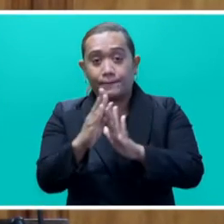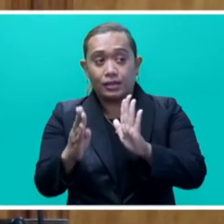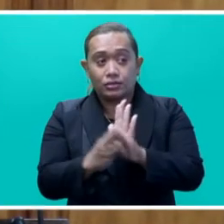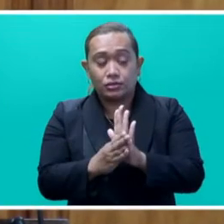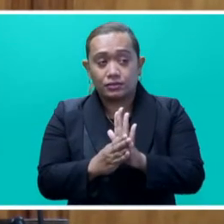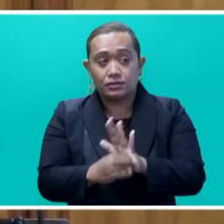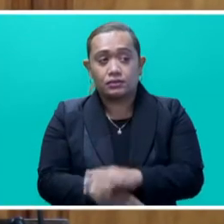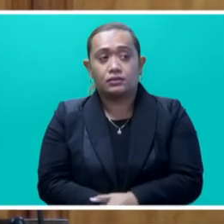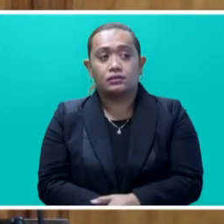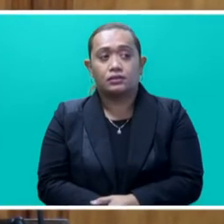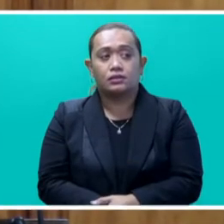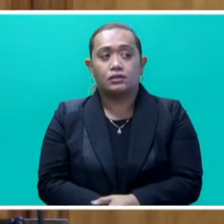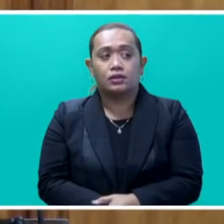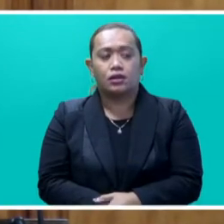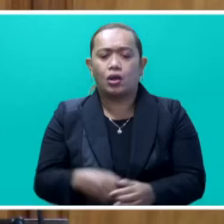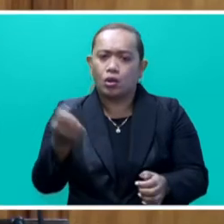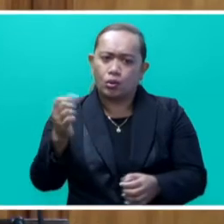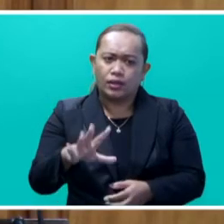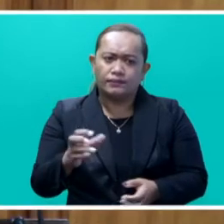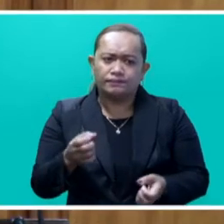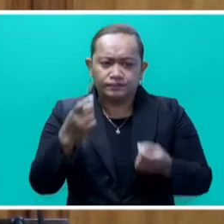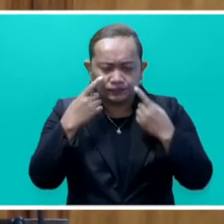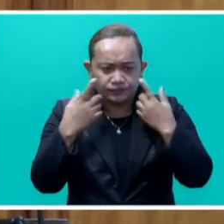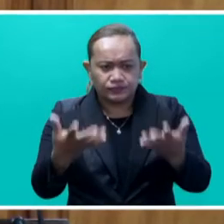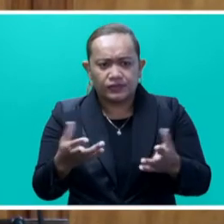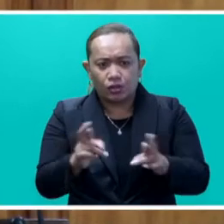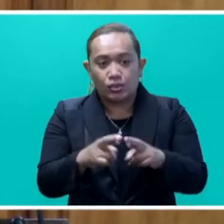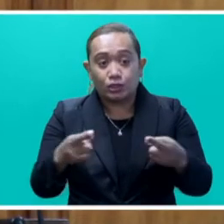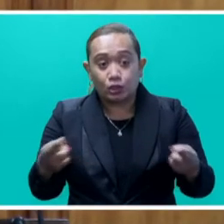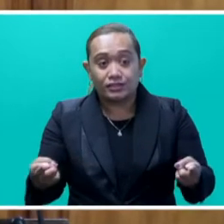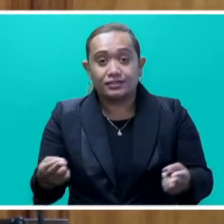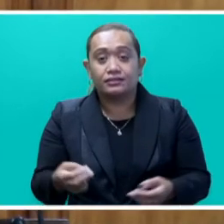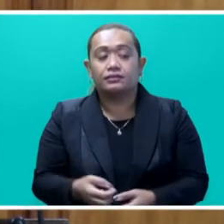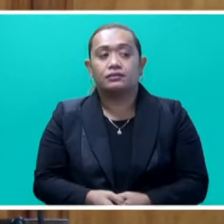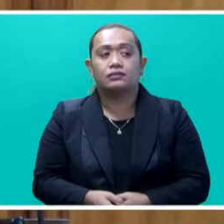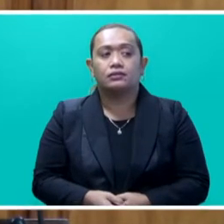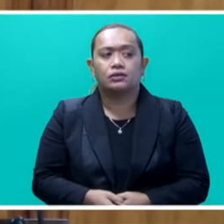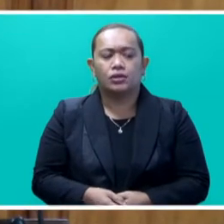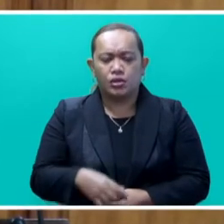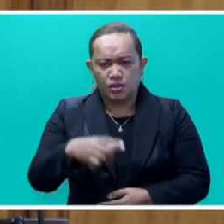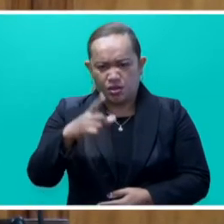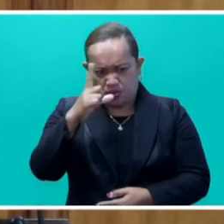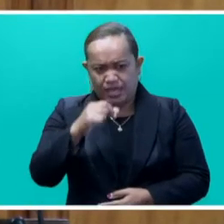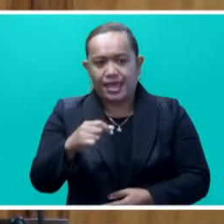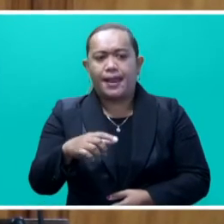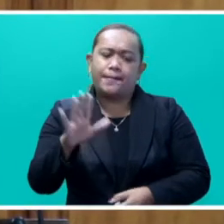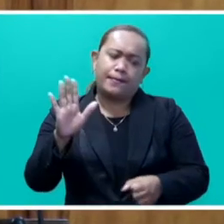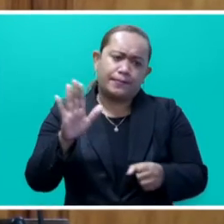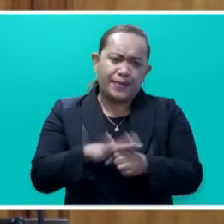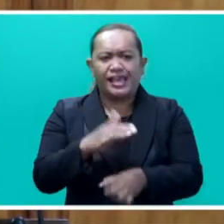resources for the SMEs to rehabilitate. Let's make full use of this opportunity.